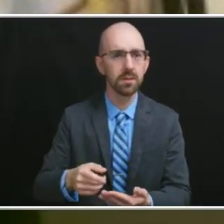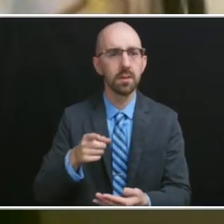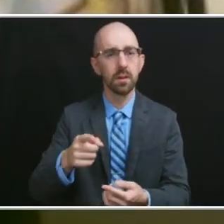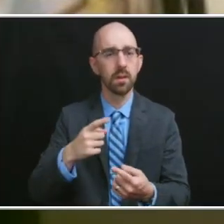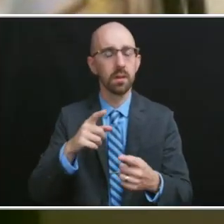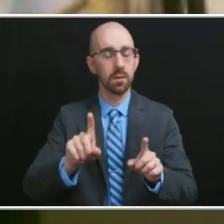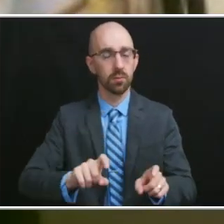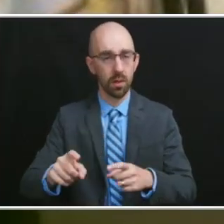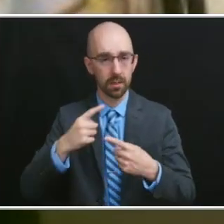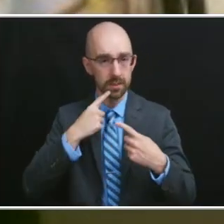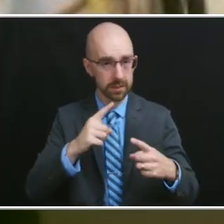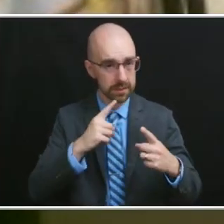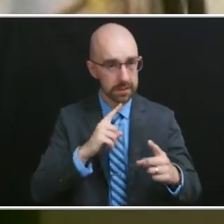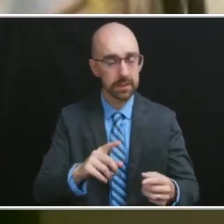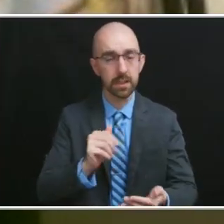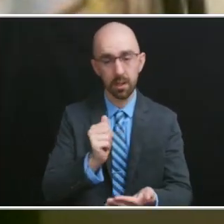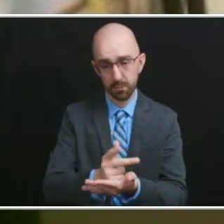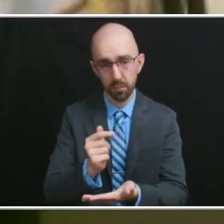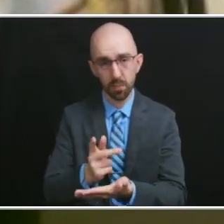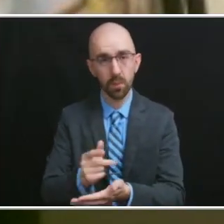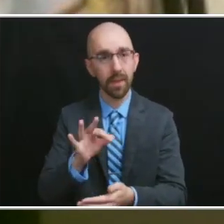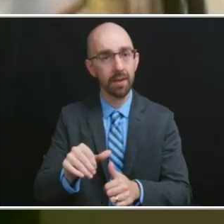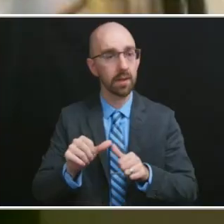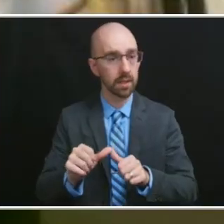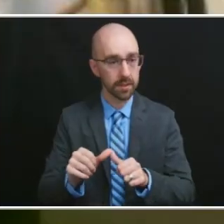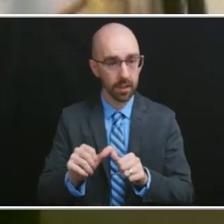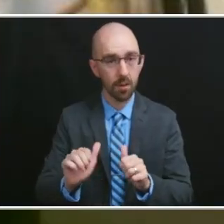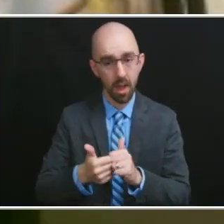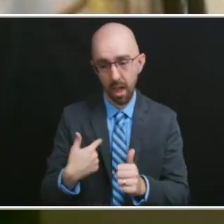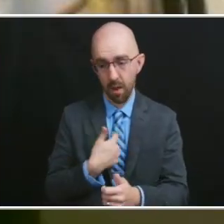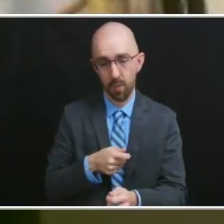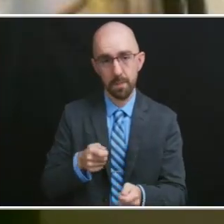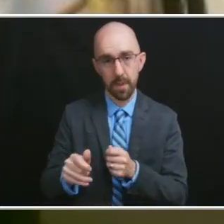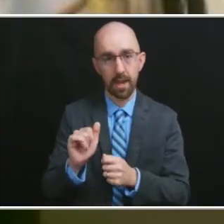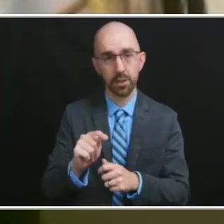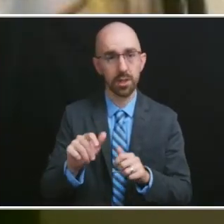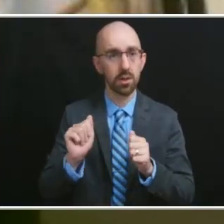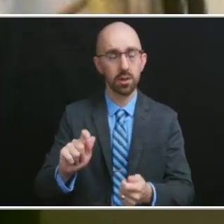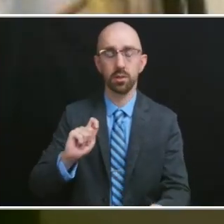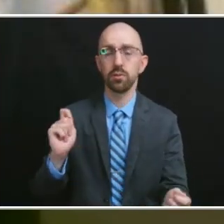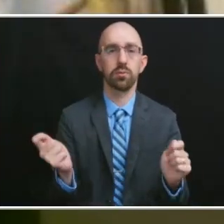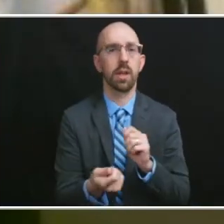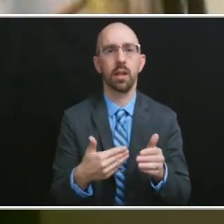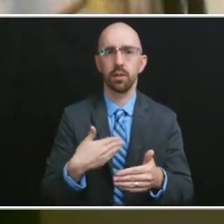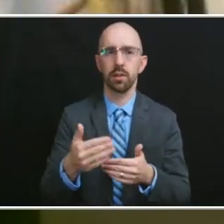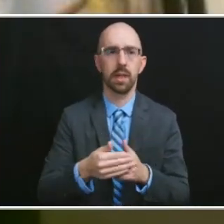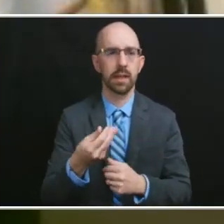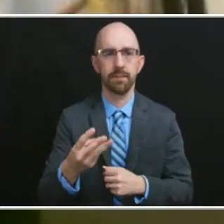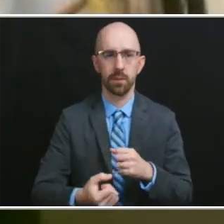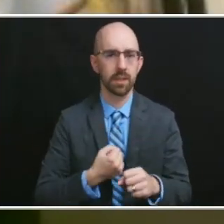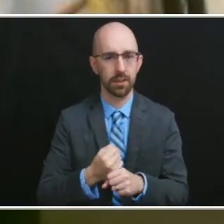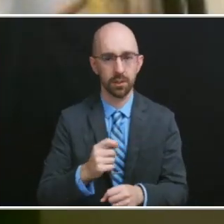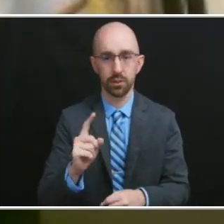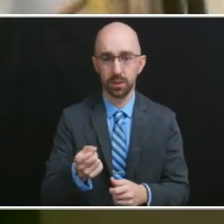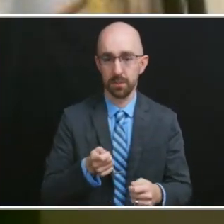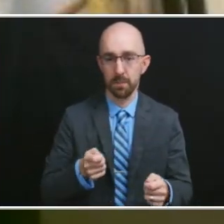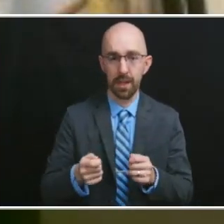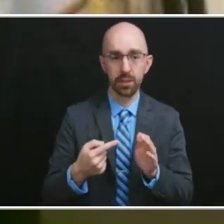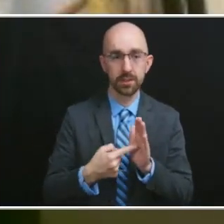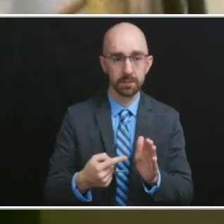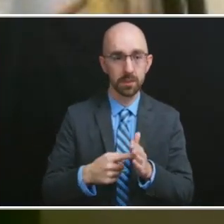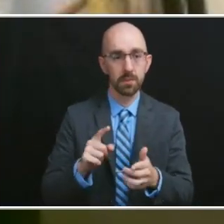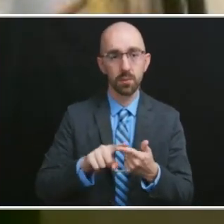and medications get approved, then the way we manage Sjögren's could dramatically change in the next few years, from just managing symptoms to